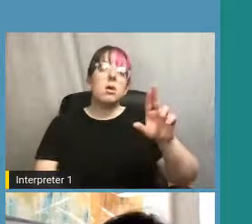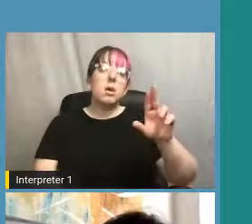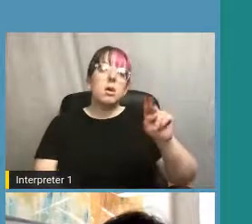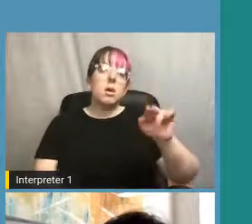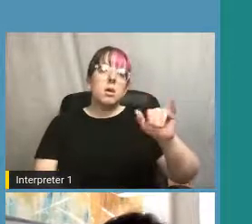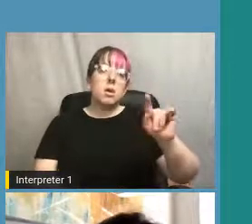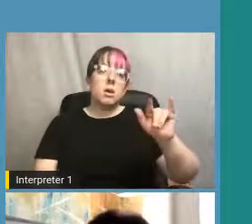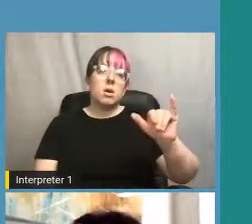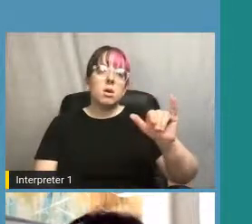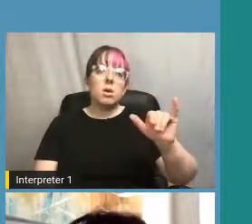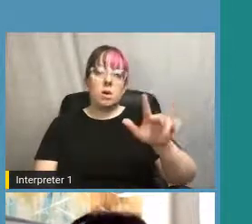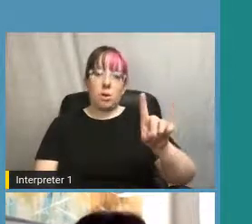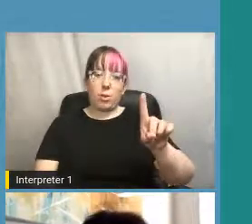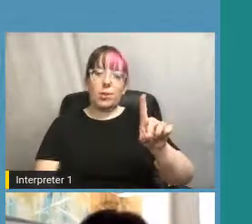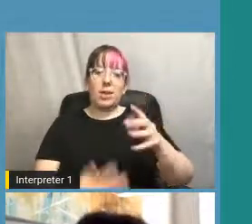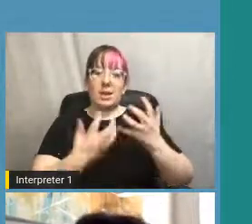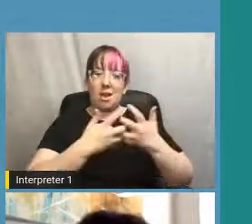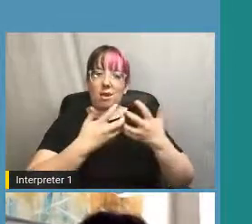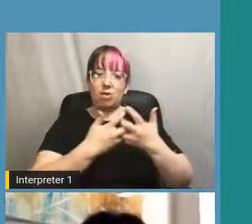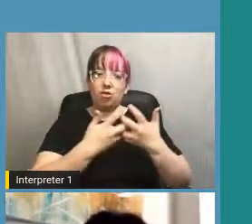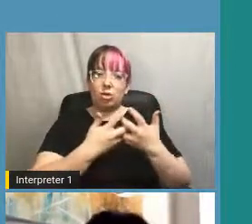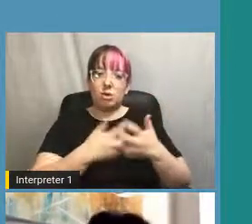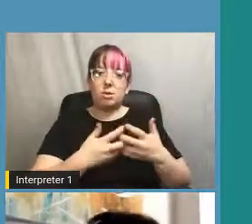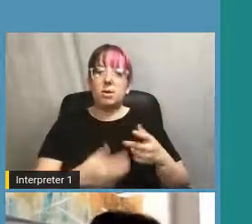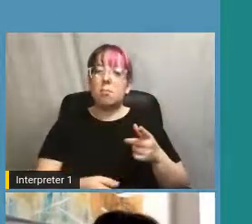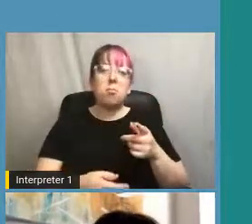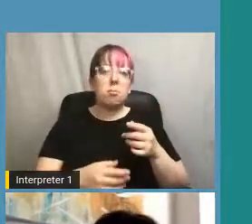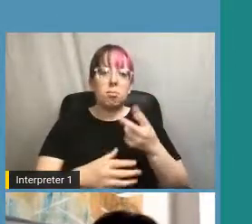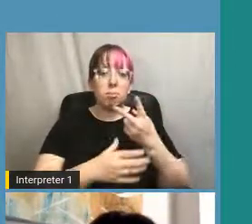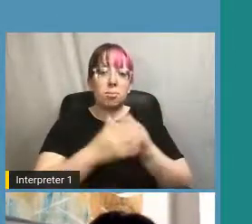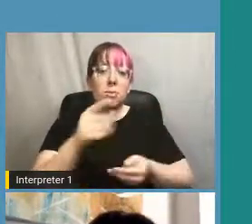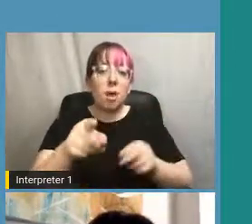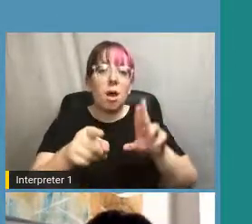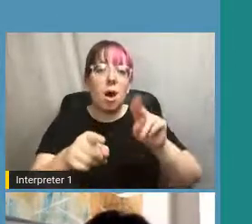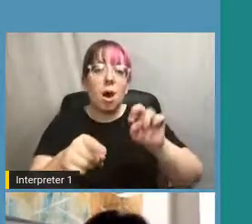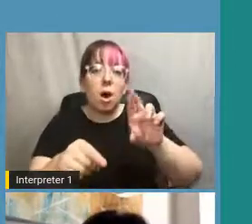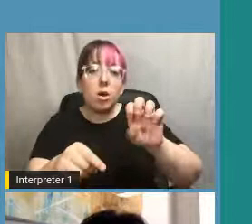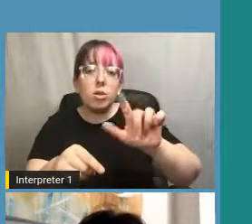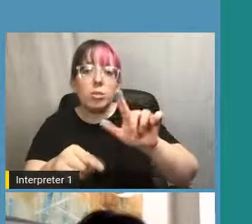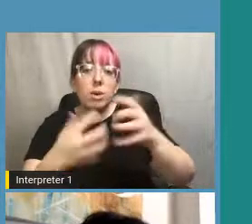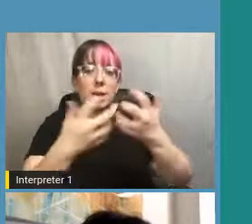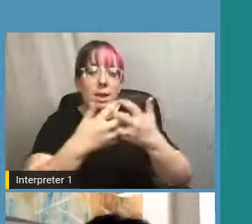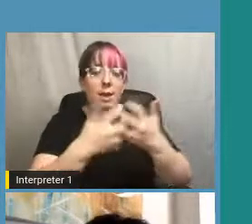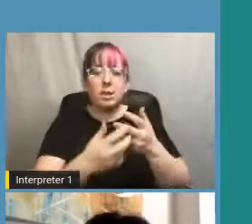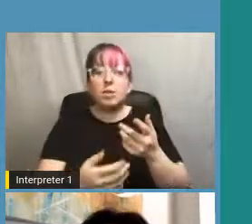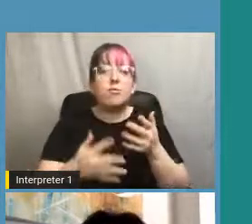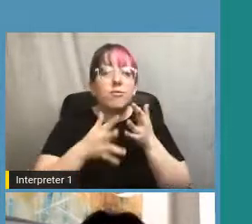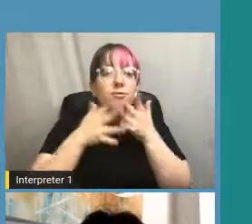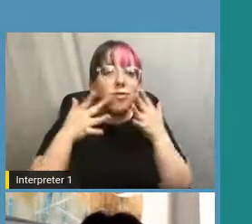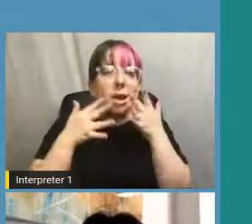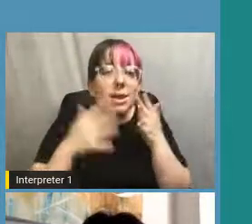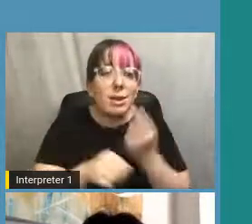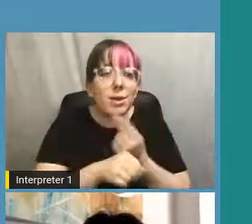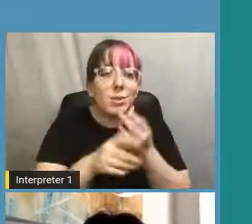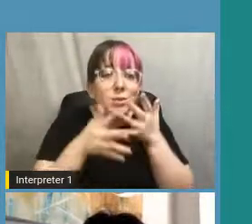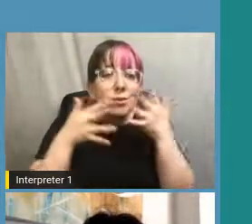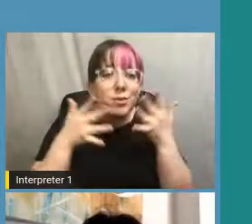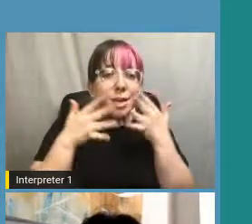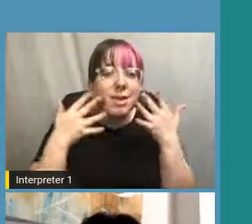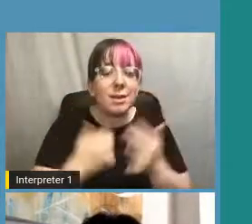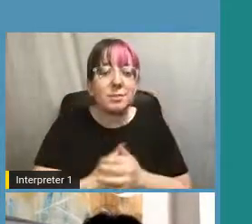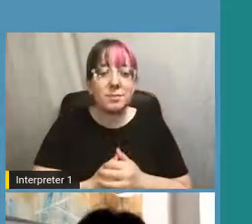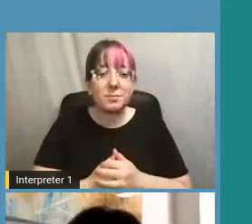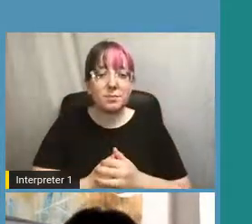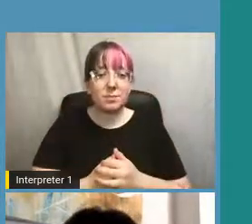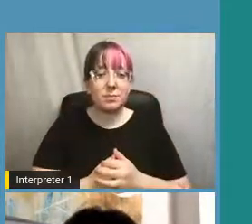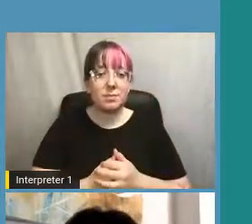of Unreal Engine. Both are very friendly. Unreal Engine is super friendly towards creators, particularly you don't